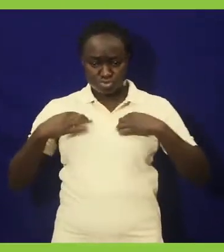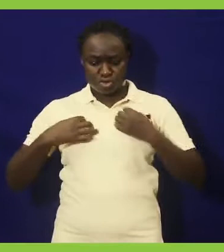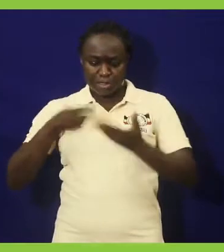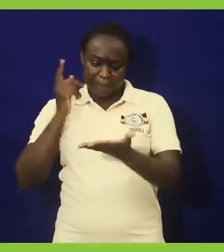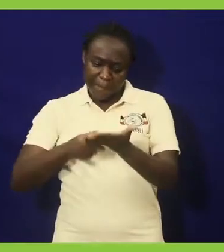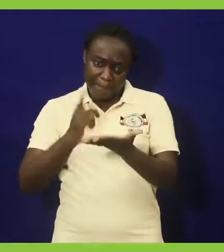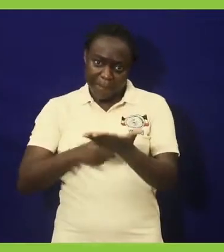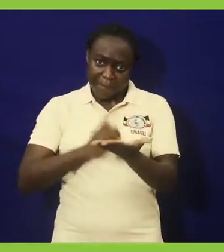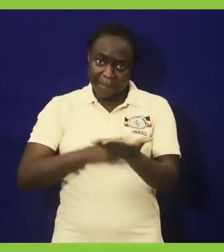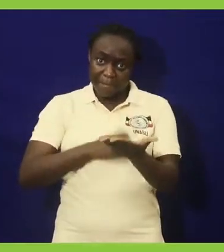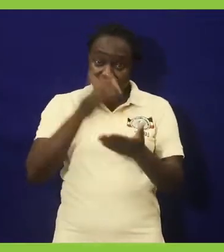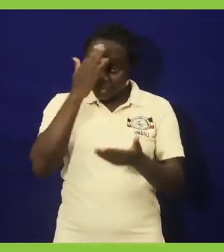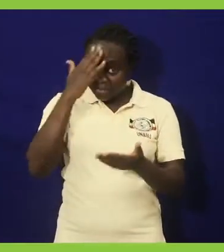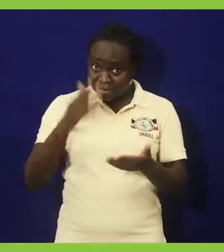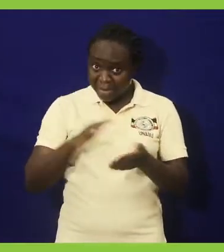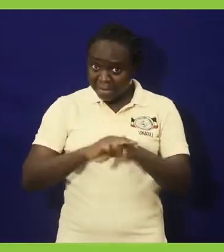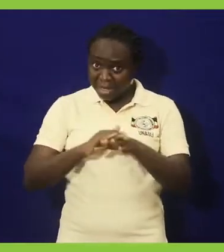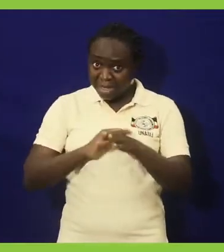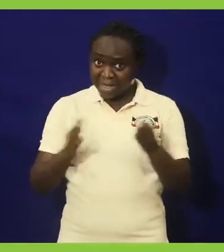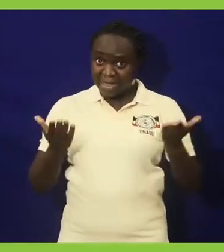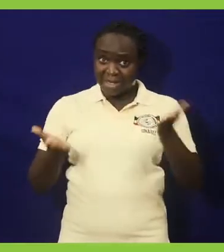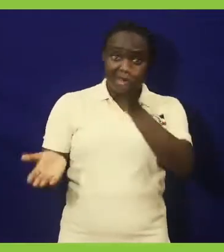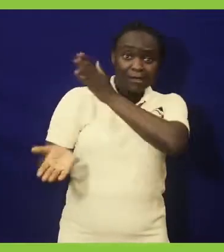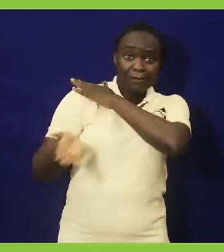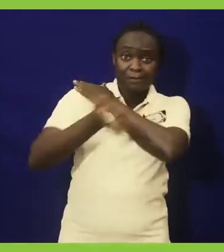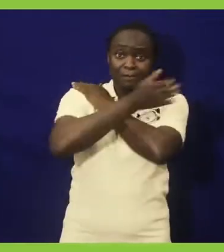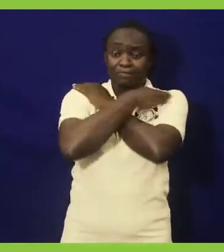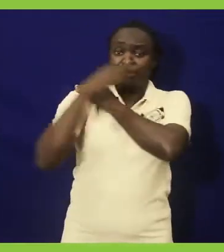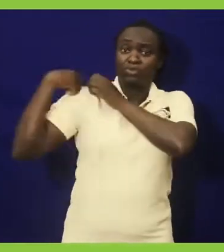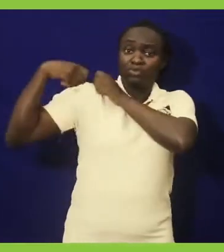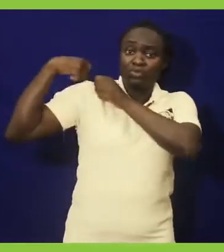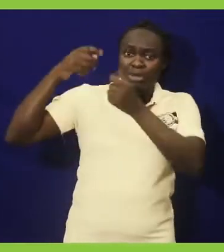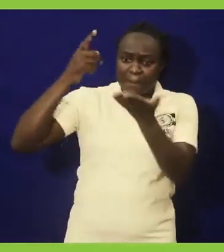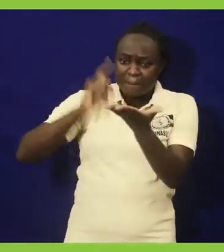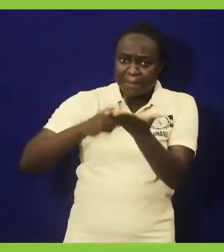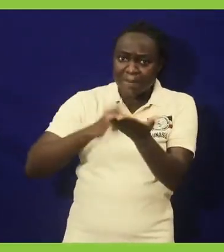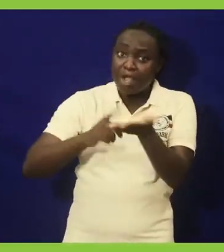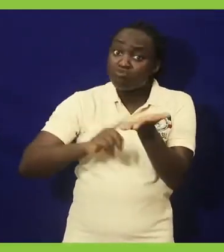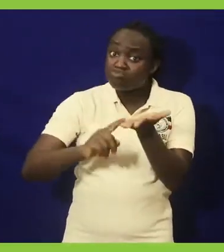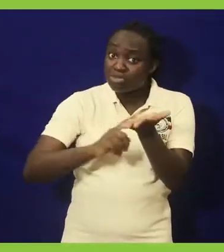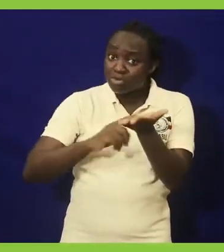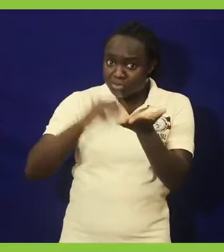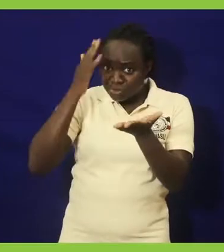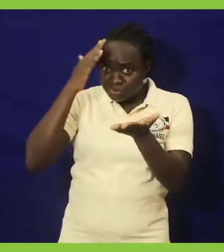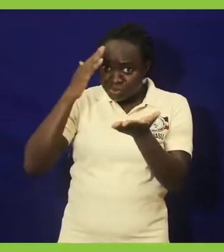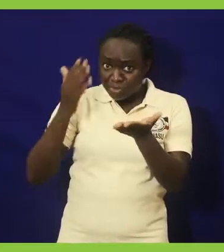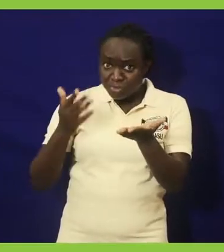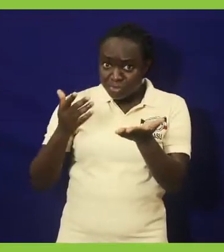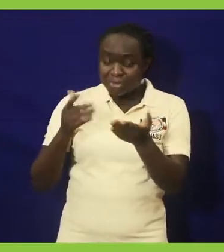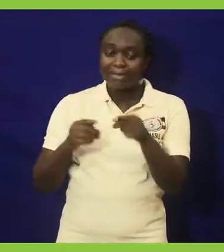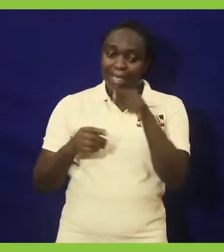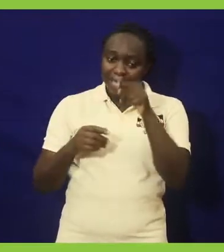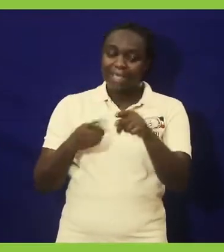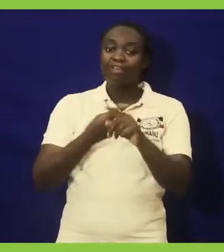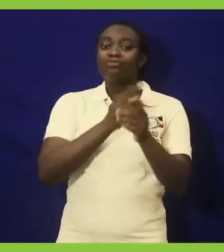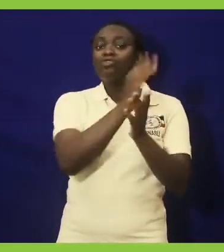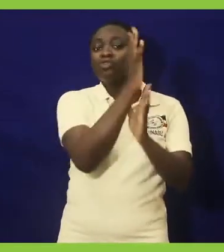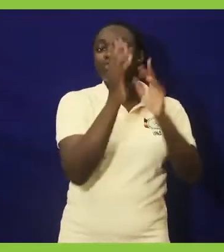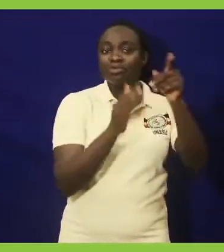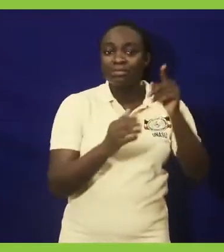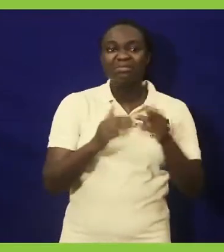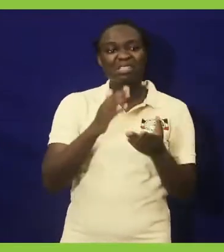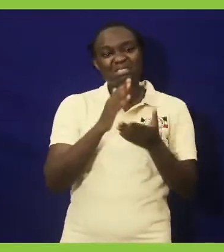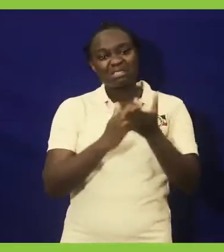Remember, here in Uganda we have a back cloth. It comes from the plants. We sell some parts of the plants to earn